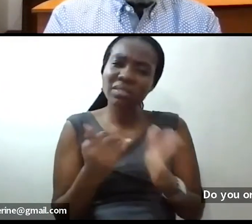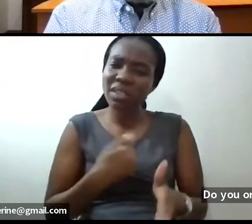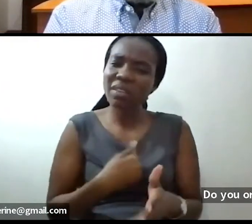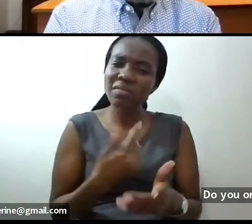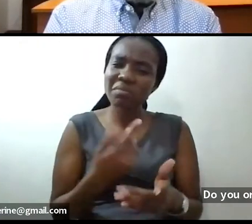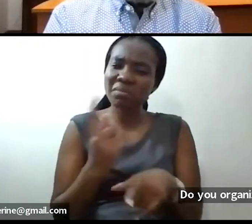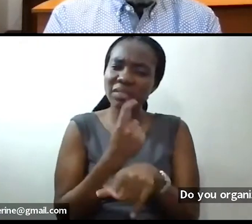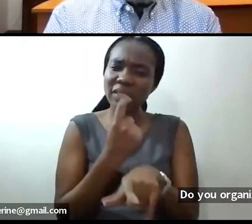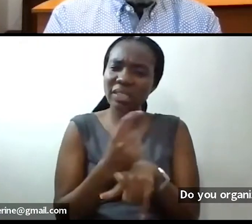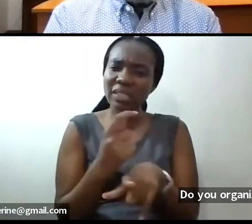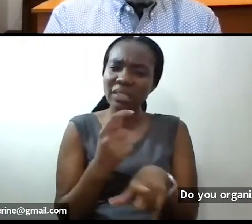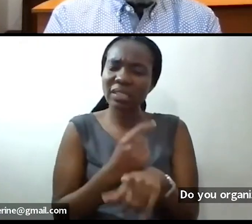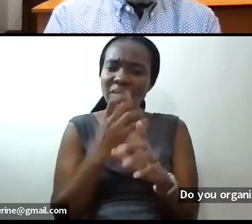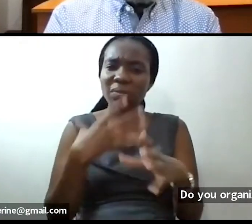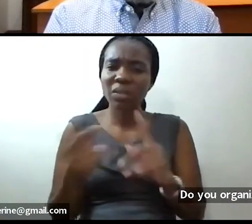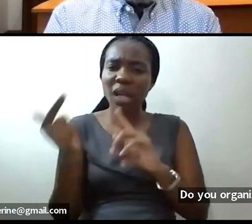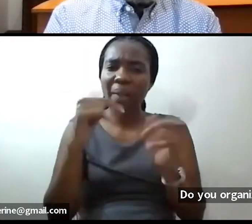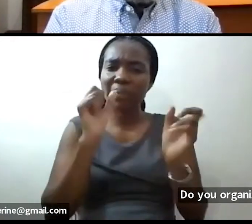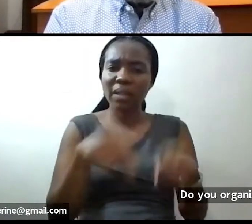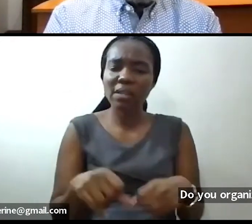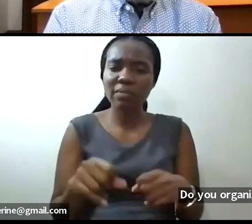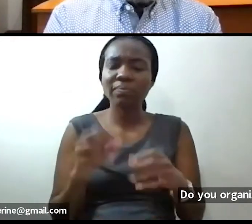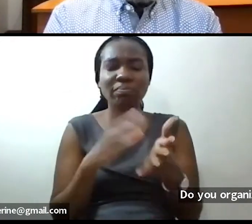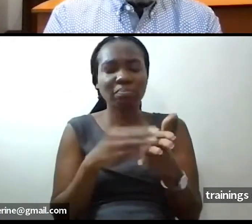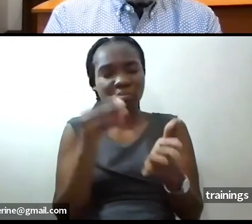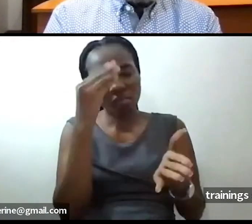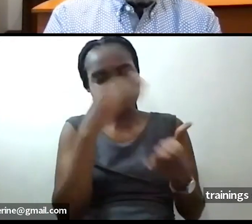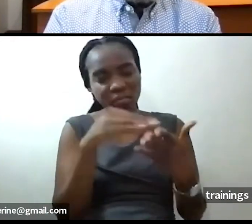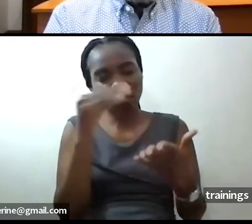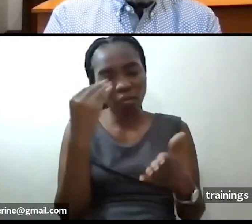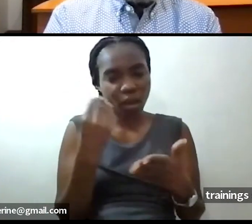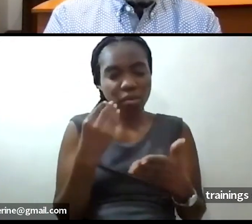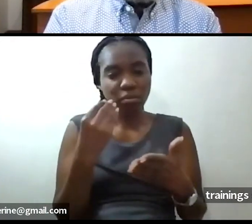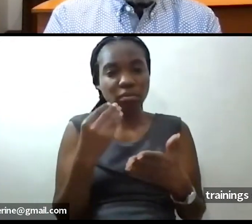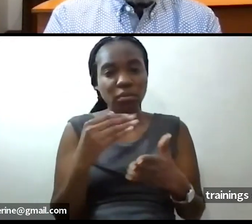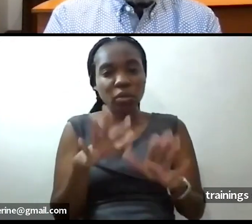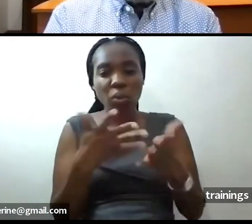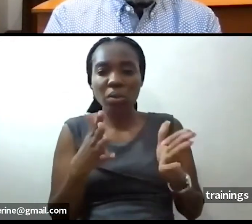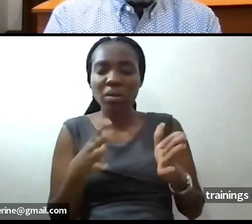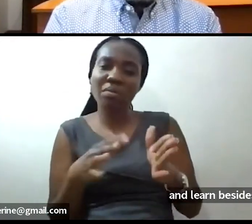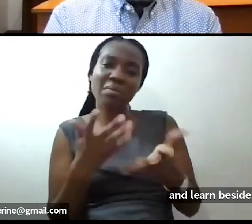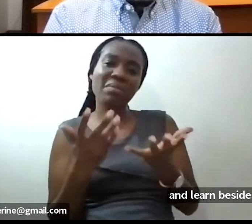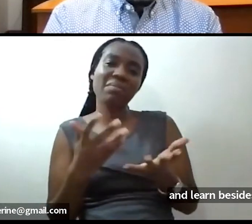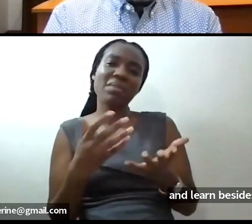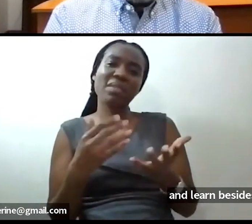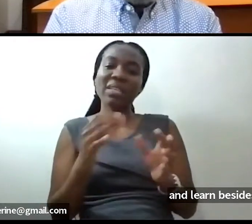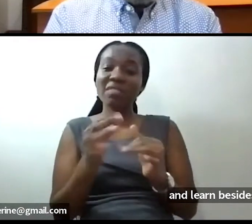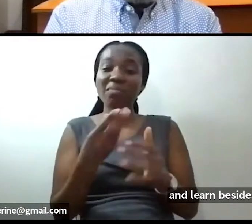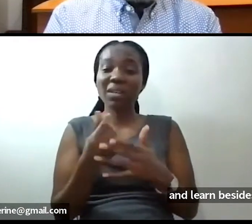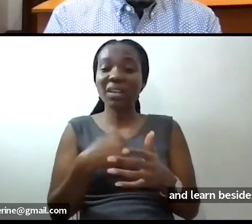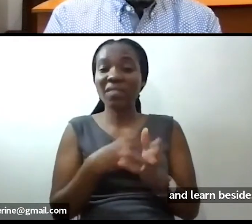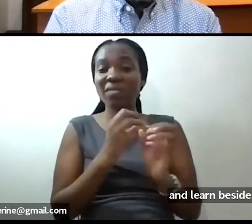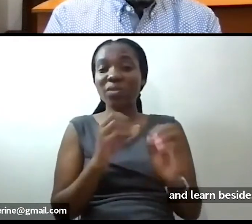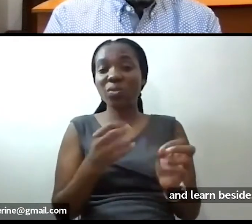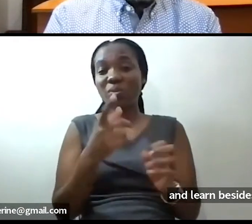trainings so that people can come and learn? So besides, as somebody asked, besides having the money, what other things do you need to do?